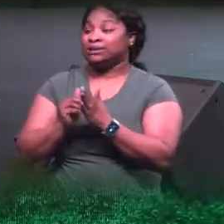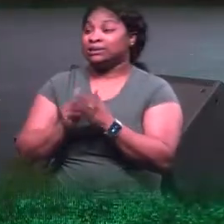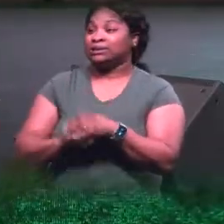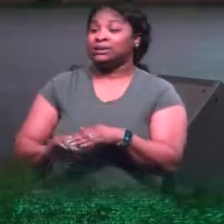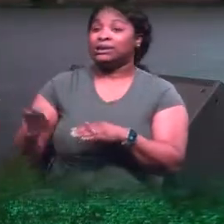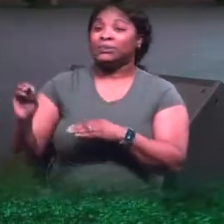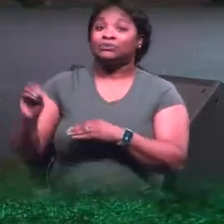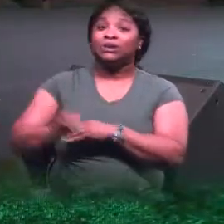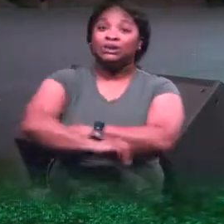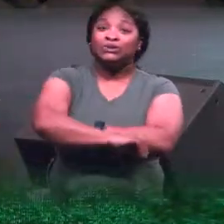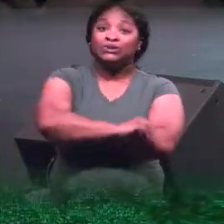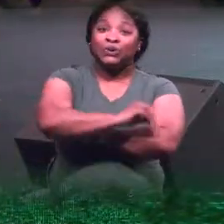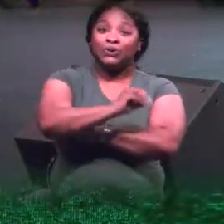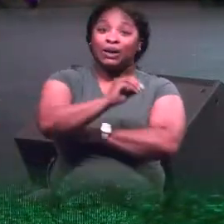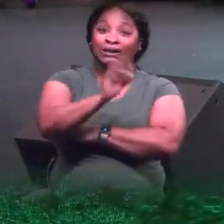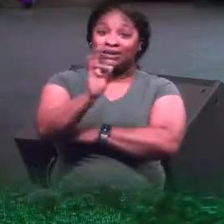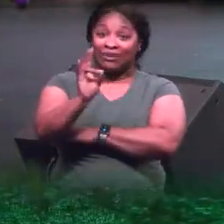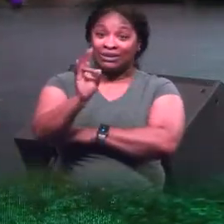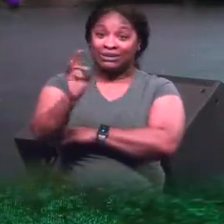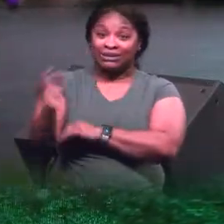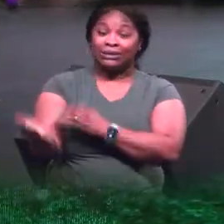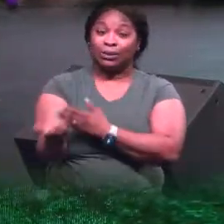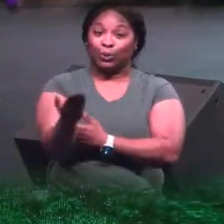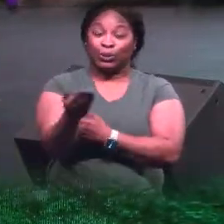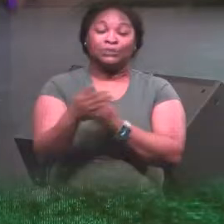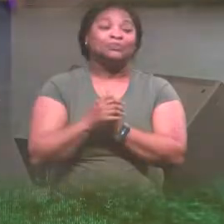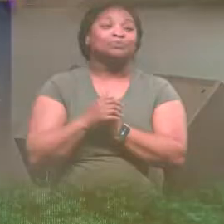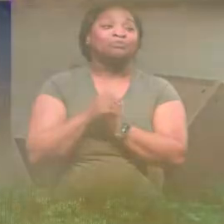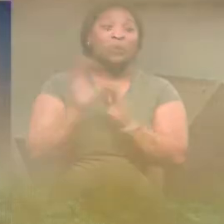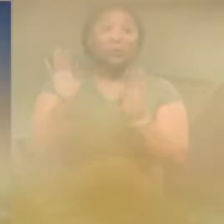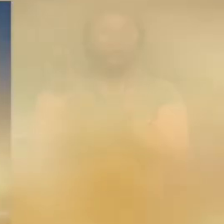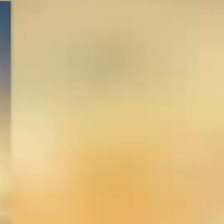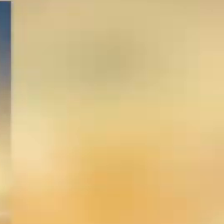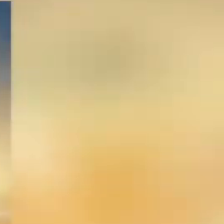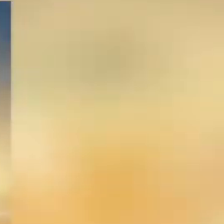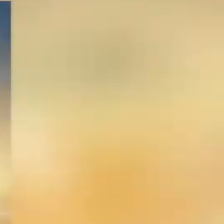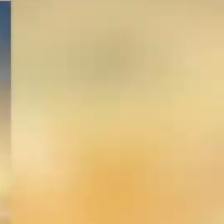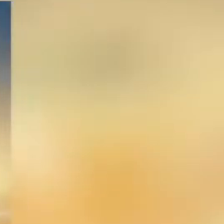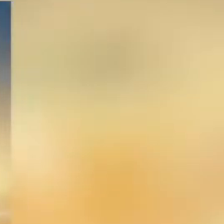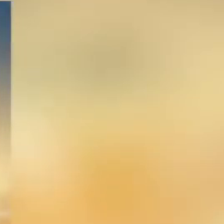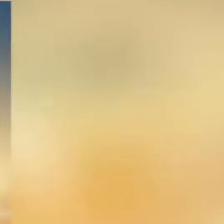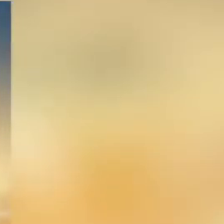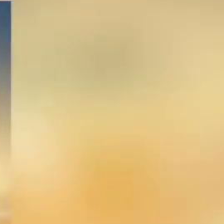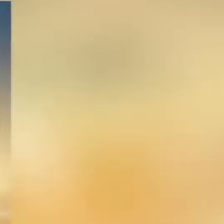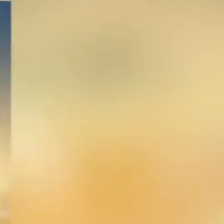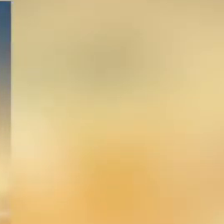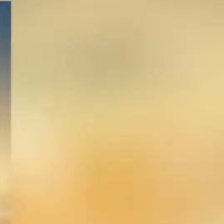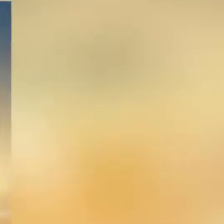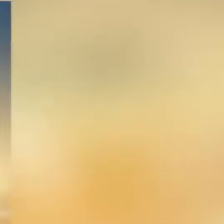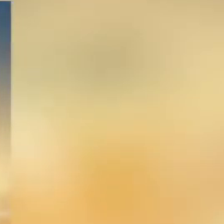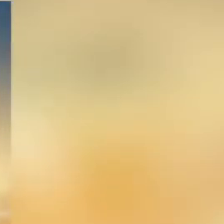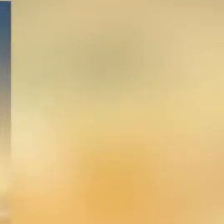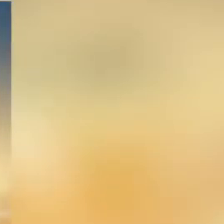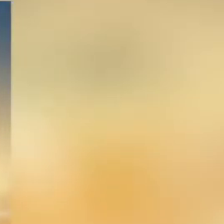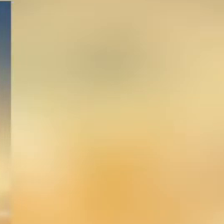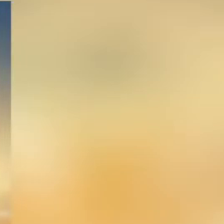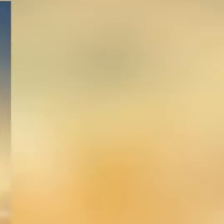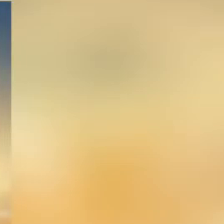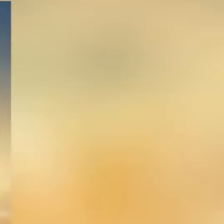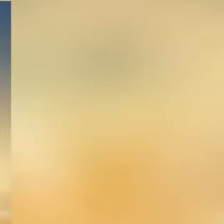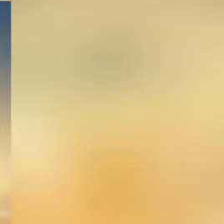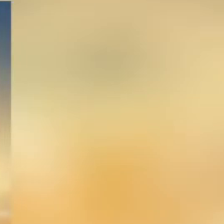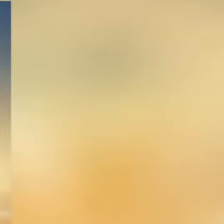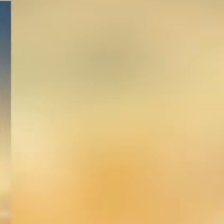at 7 a.m., 7 a.m. on Sunday, and then at 10 a.m., we will have our service